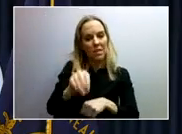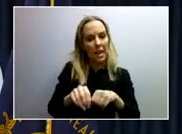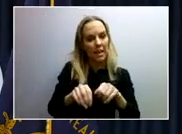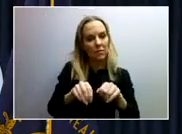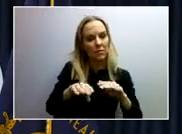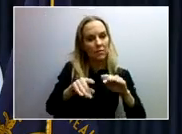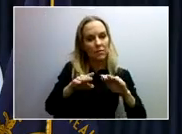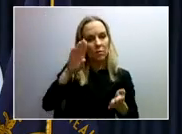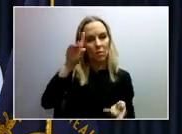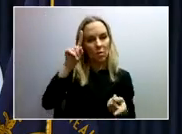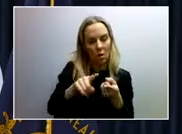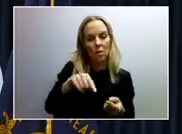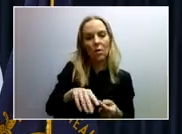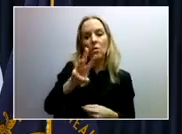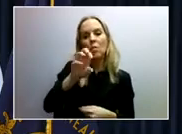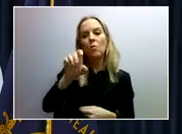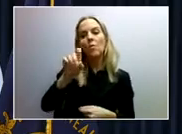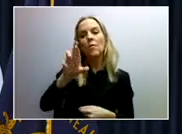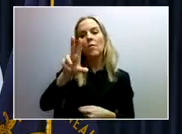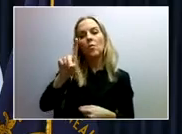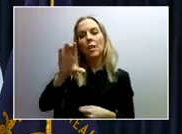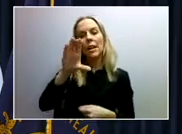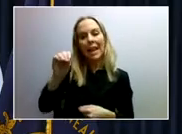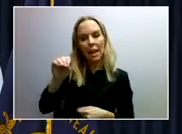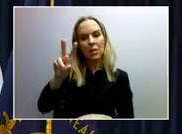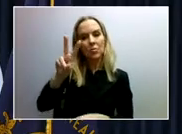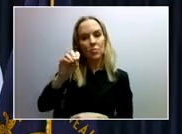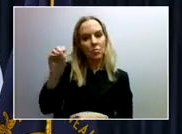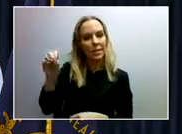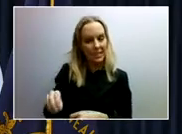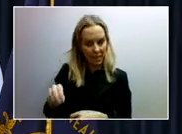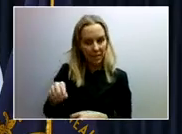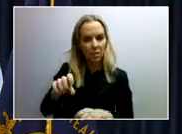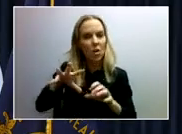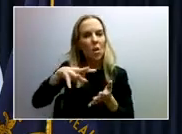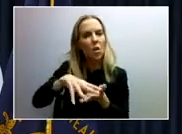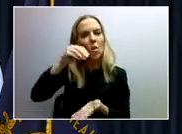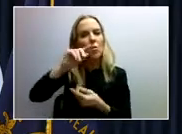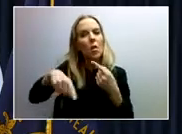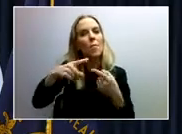is Woodford County at 2%. You can learn more at